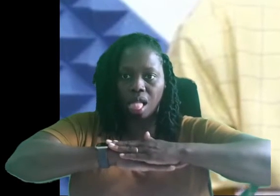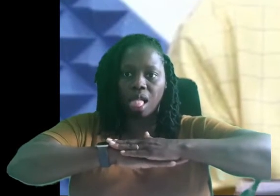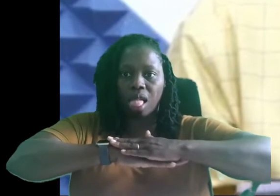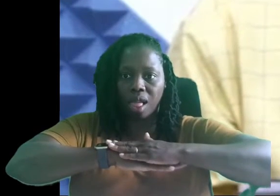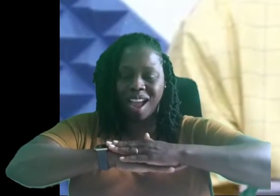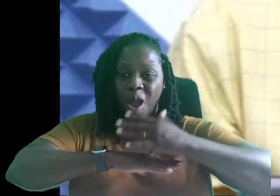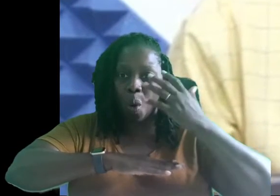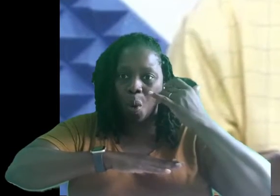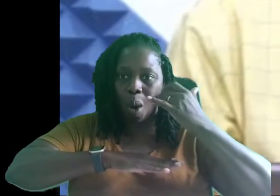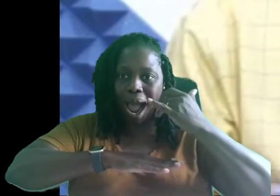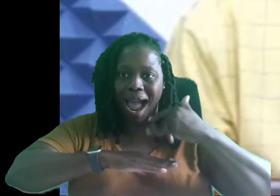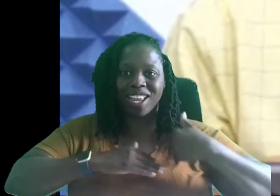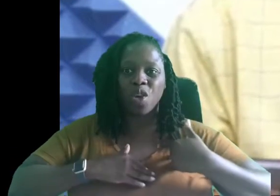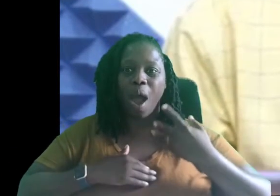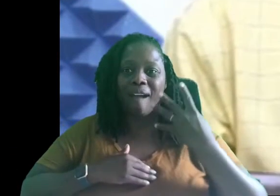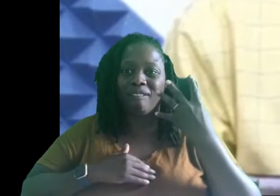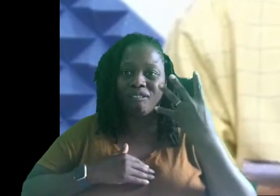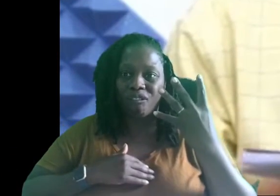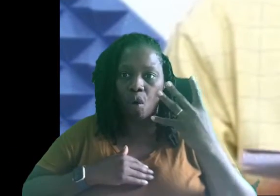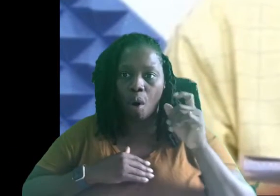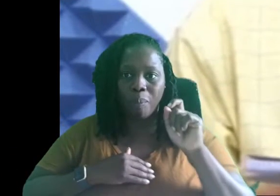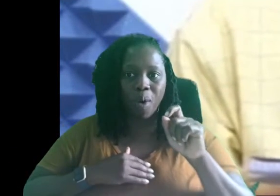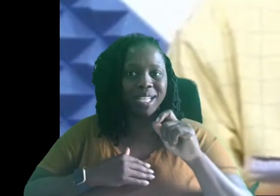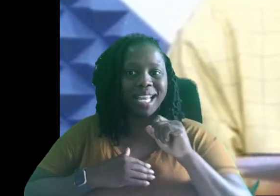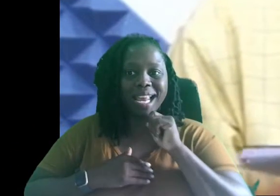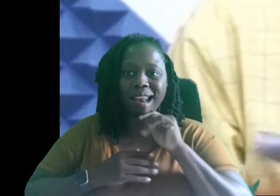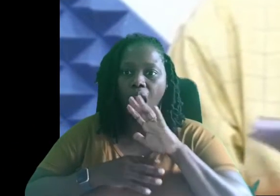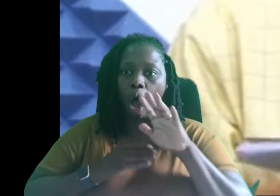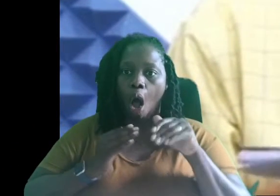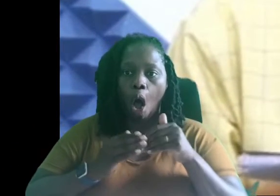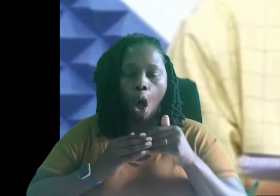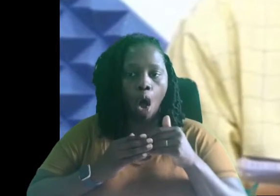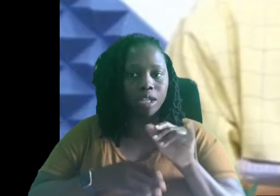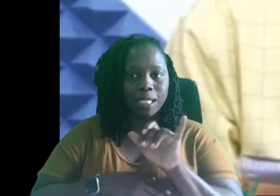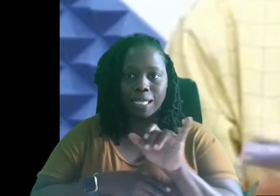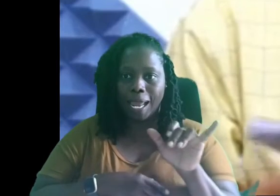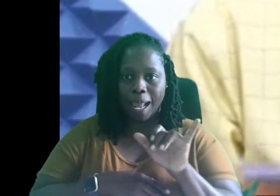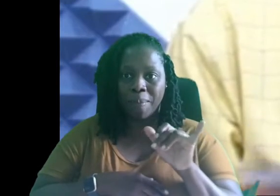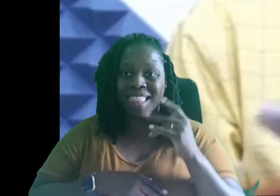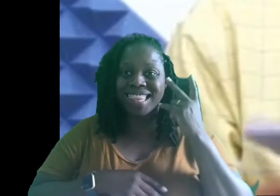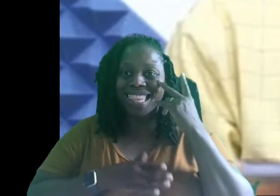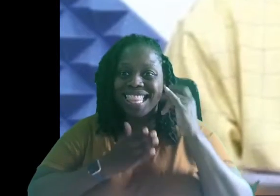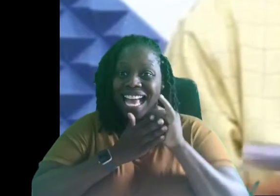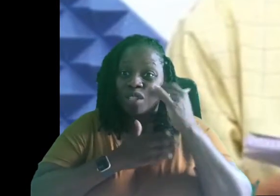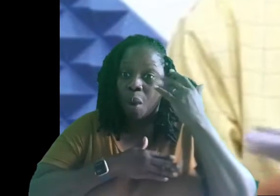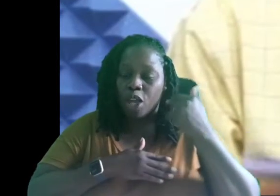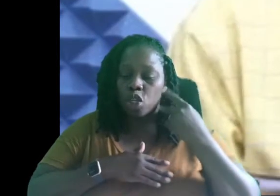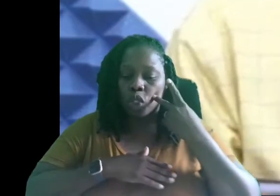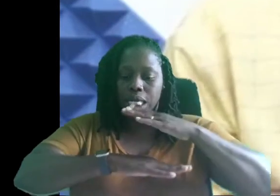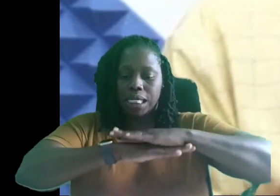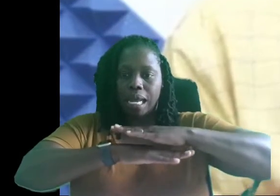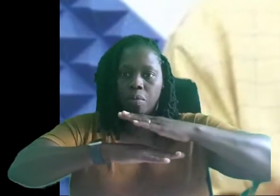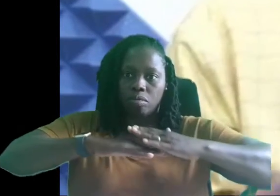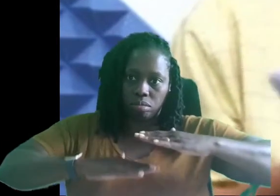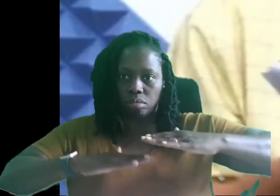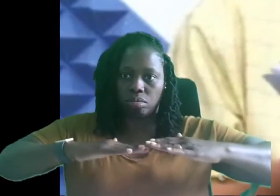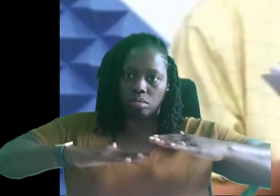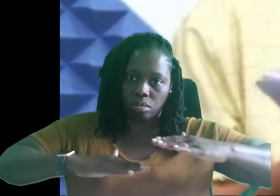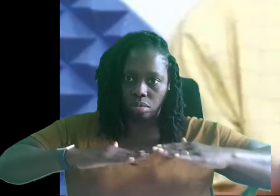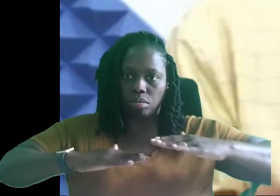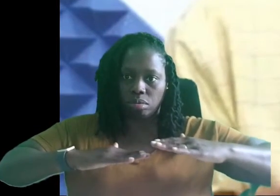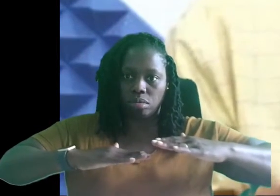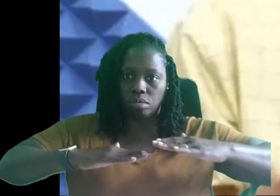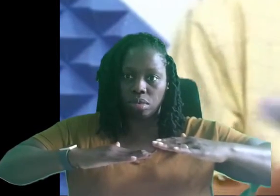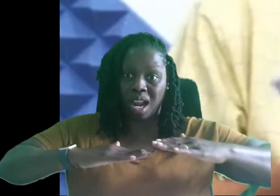4 points, and there is not a plane that contains all 4 of those points. That's why the table rocks back and forth. One